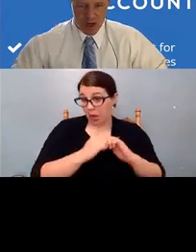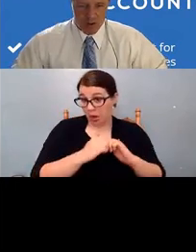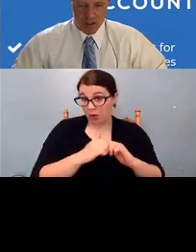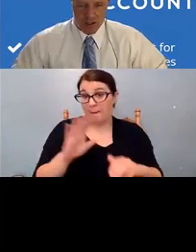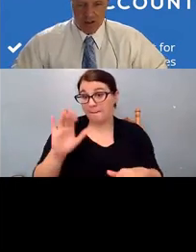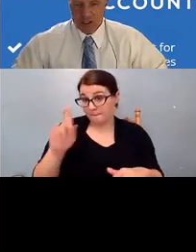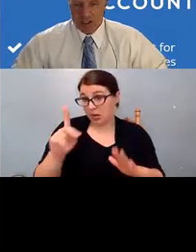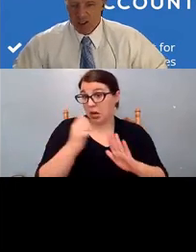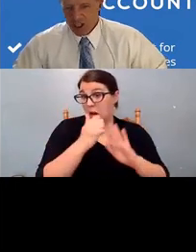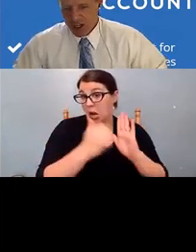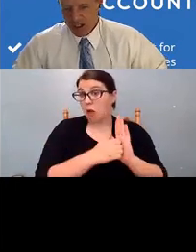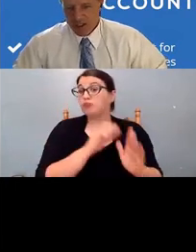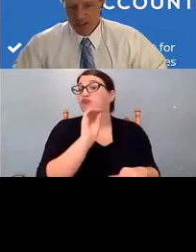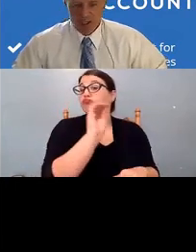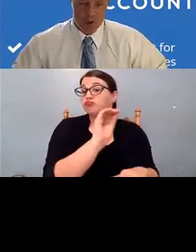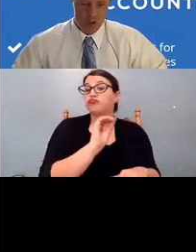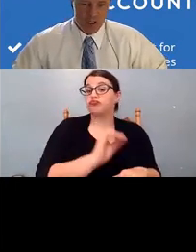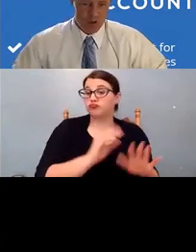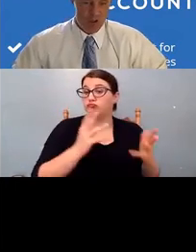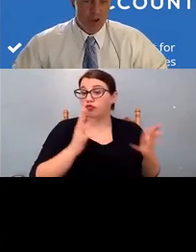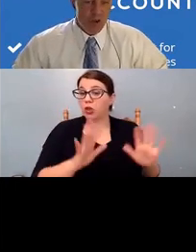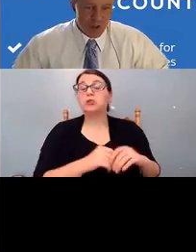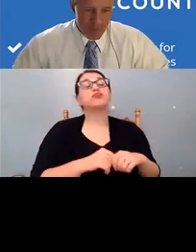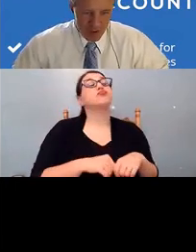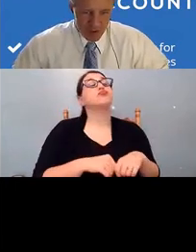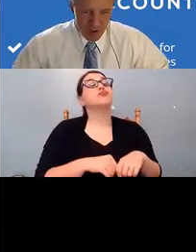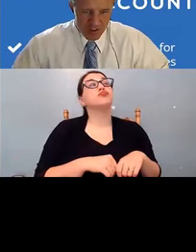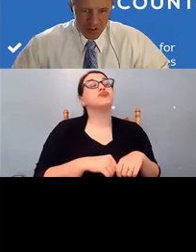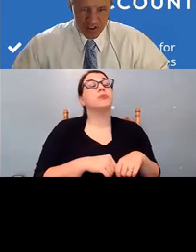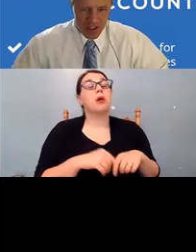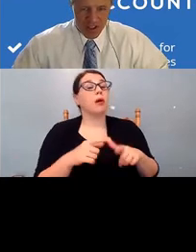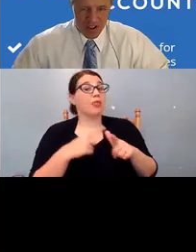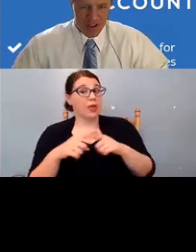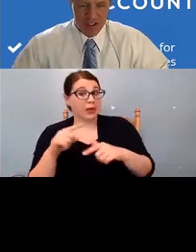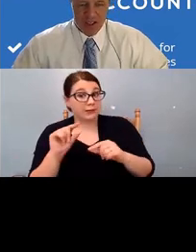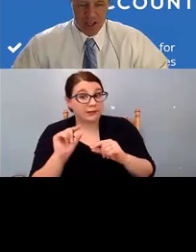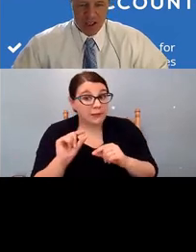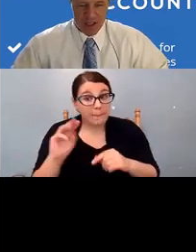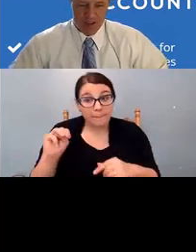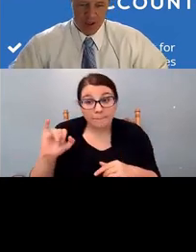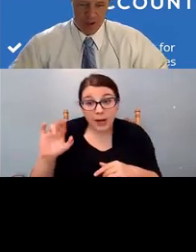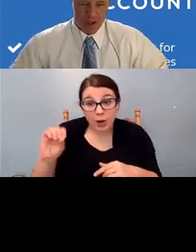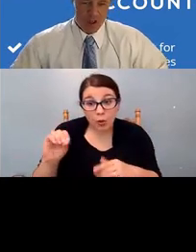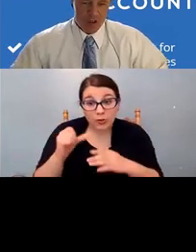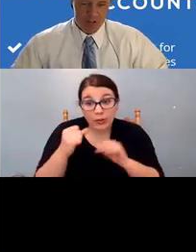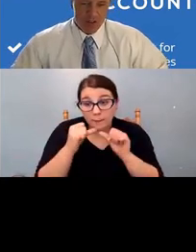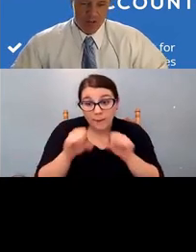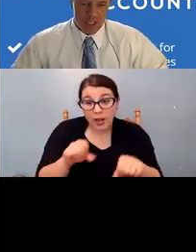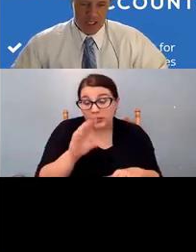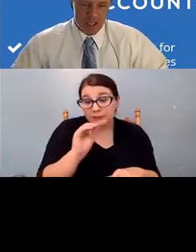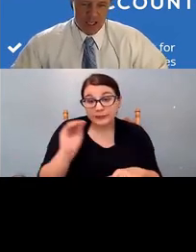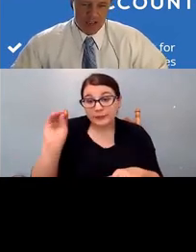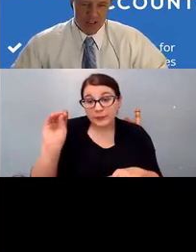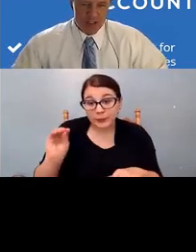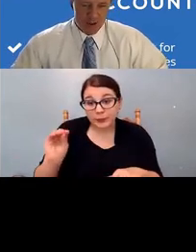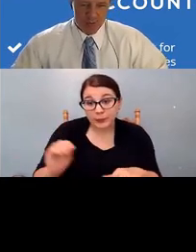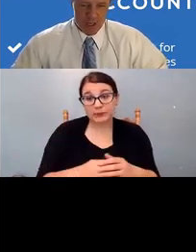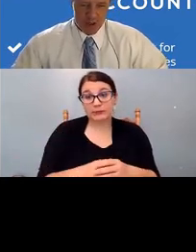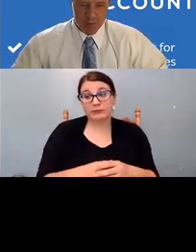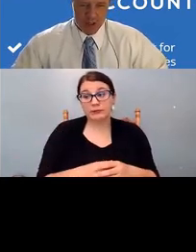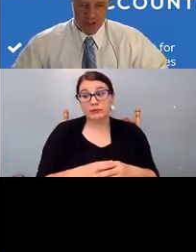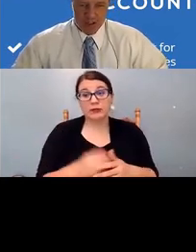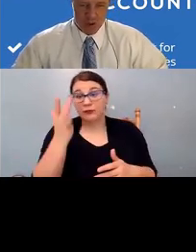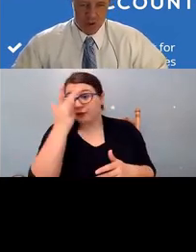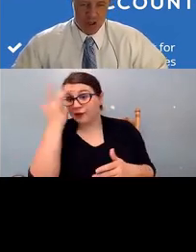go out, and then they forget to check, or they don't know that the micro deposits are there. And if it goes longer than 15 days, then those